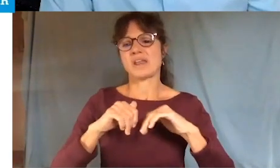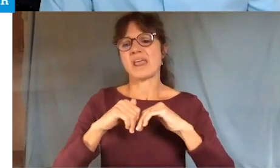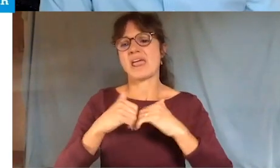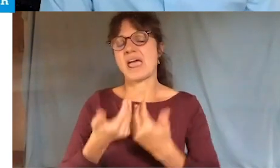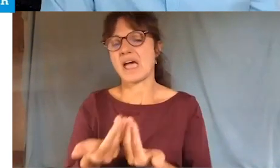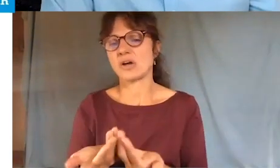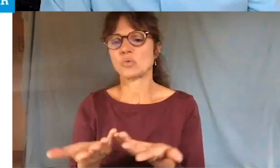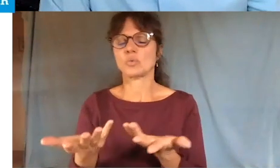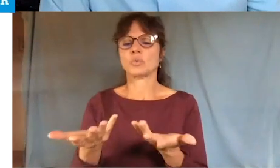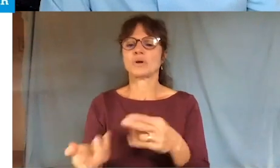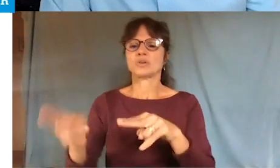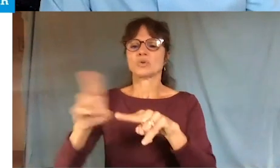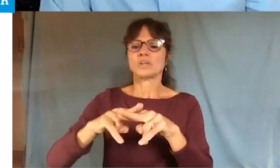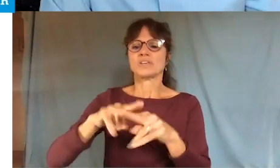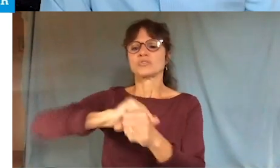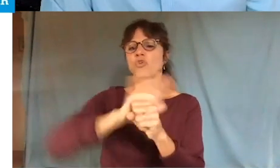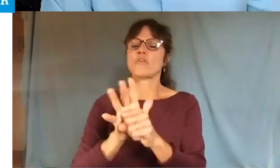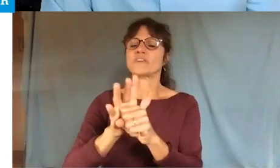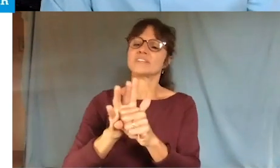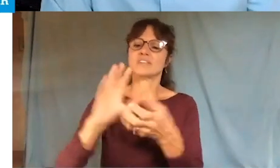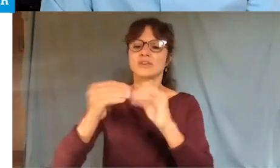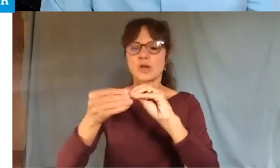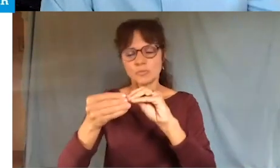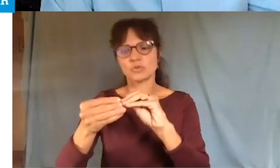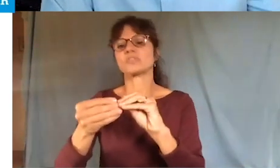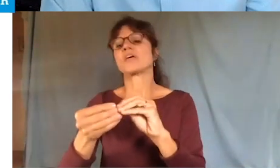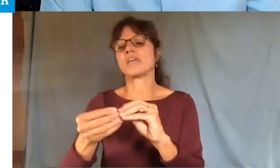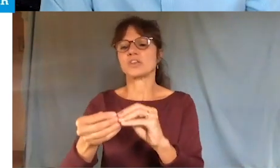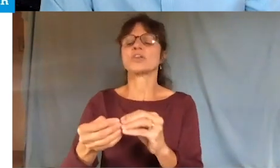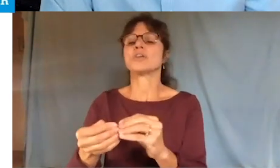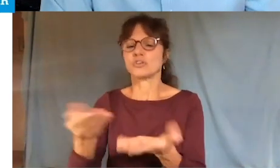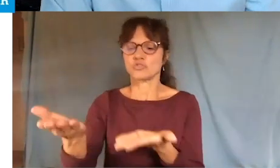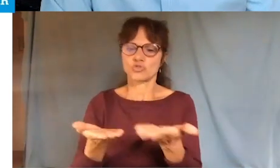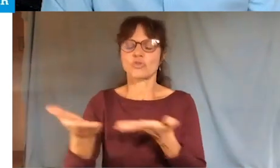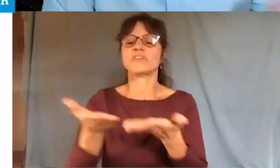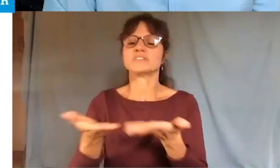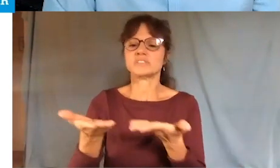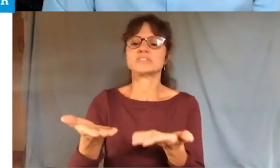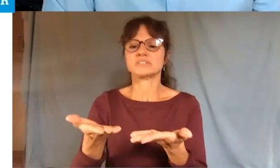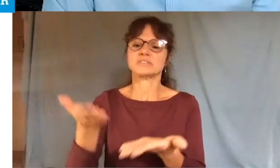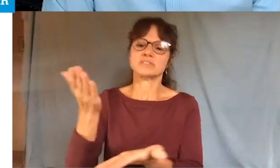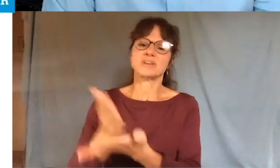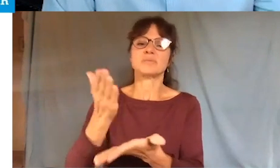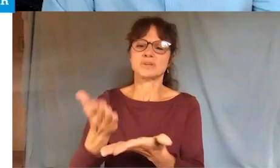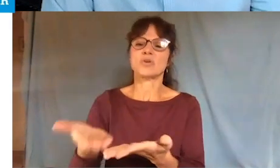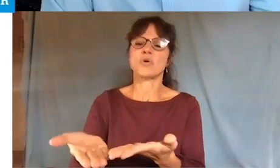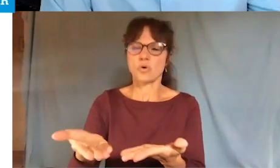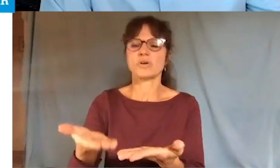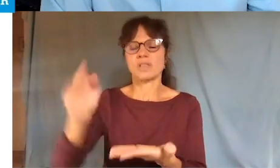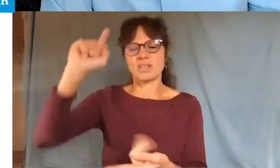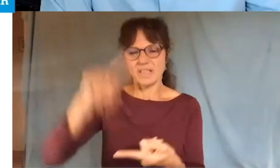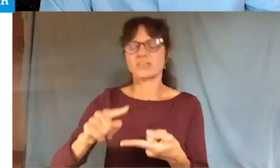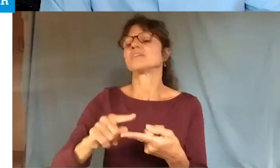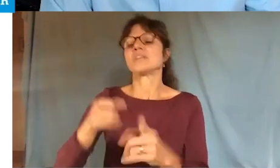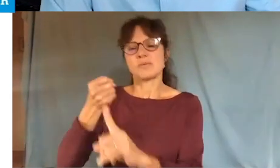intersectionality of COVID-19 and HIV, the high likelihood that these service disruptions are most likely impacting the most who